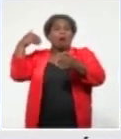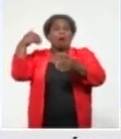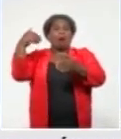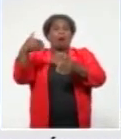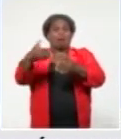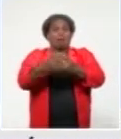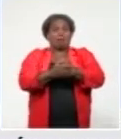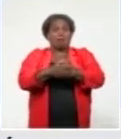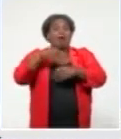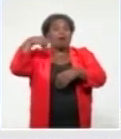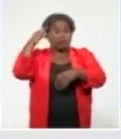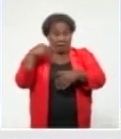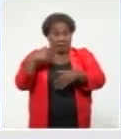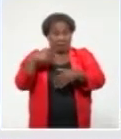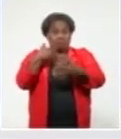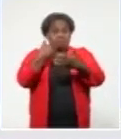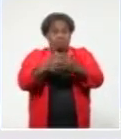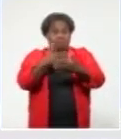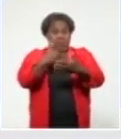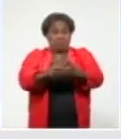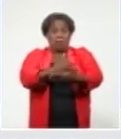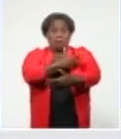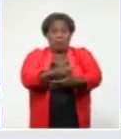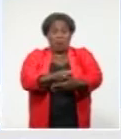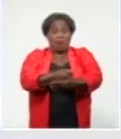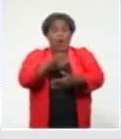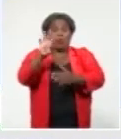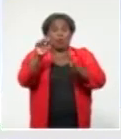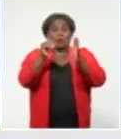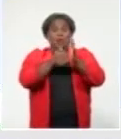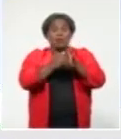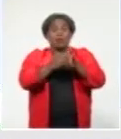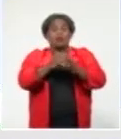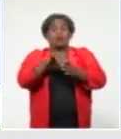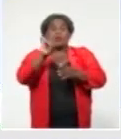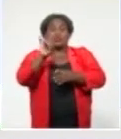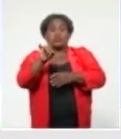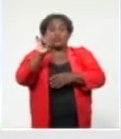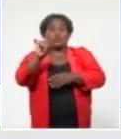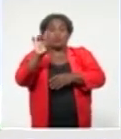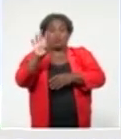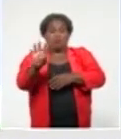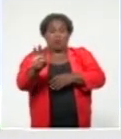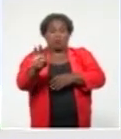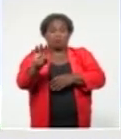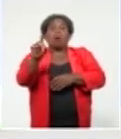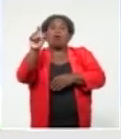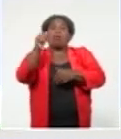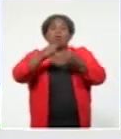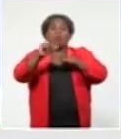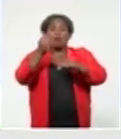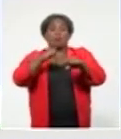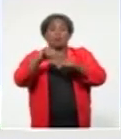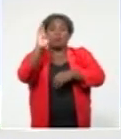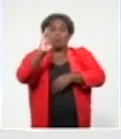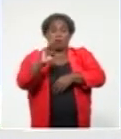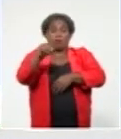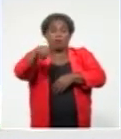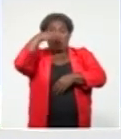4,294 samples were processed at the molecular biology laboratories of our country. At the Tropical Medicine Institute Pedro Coury,